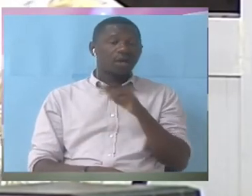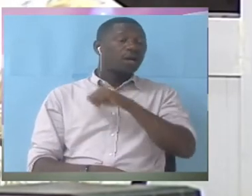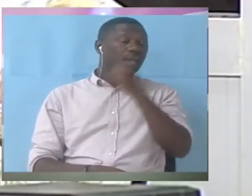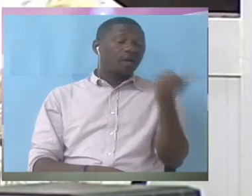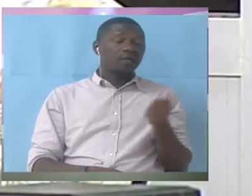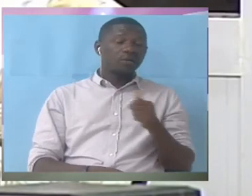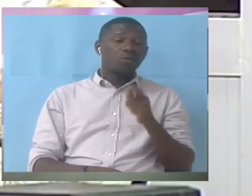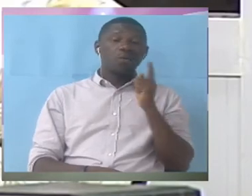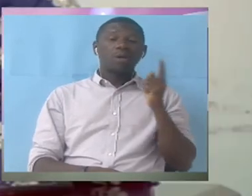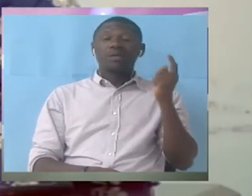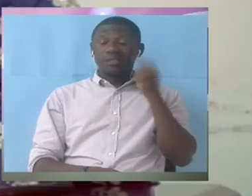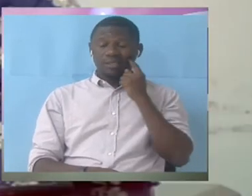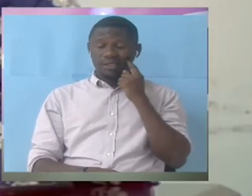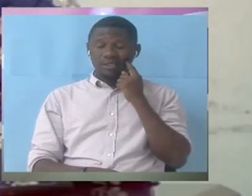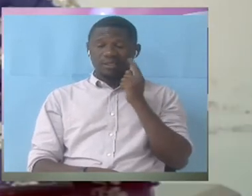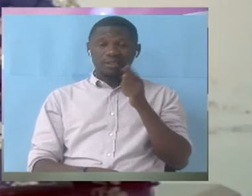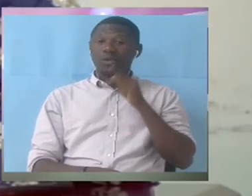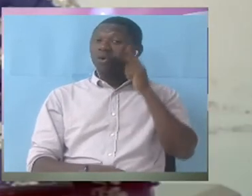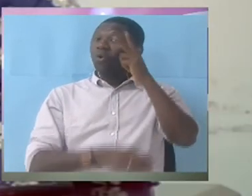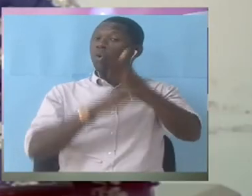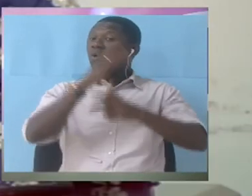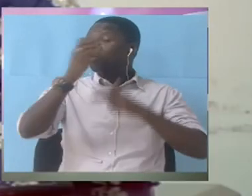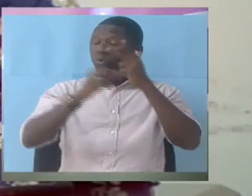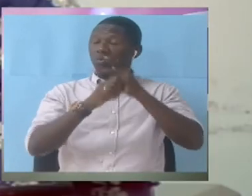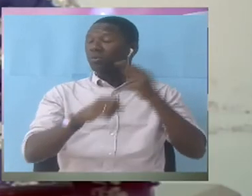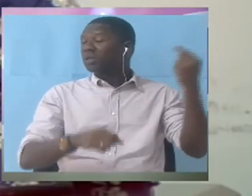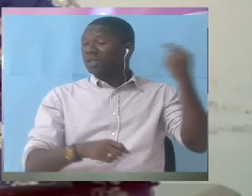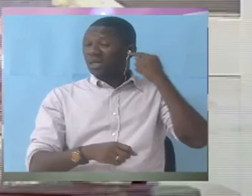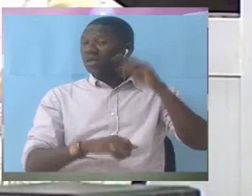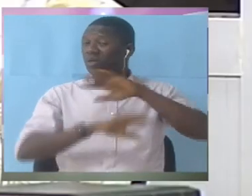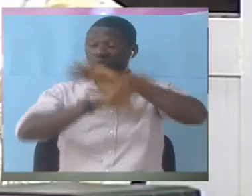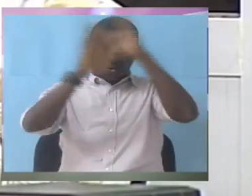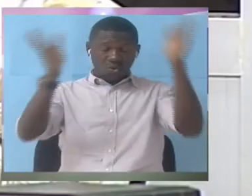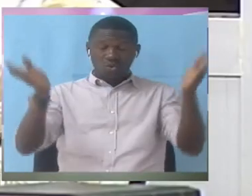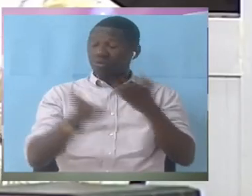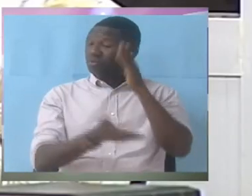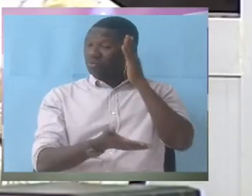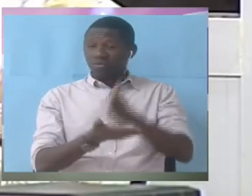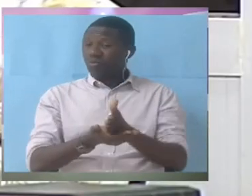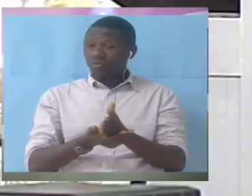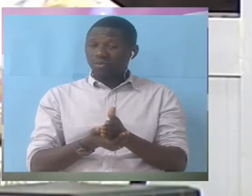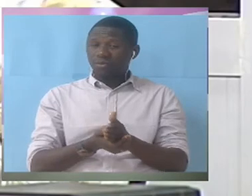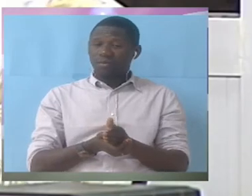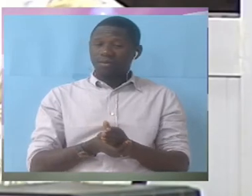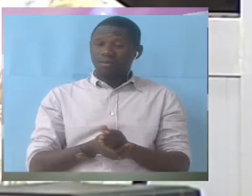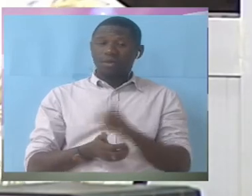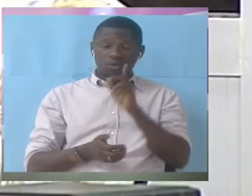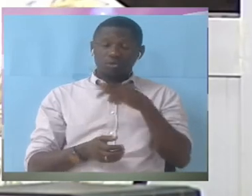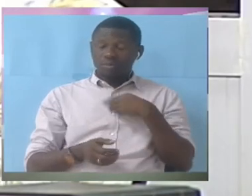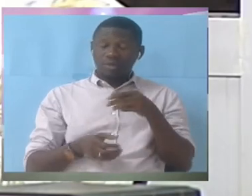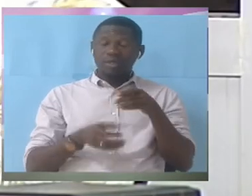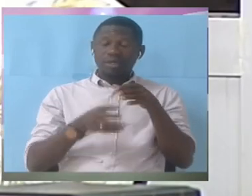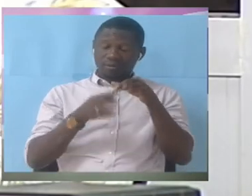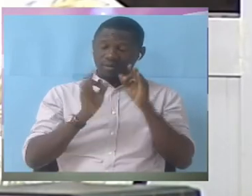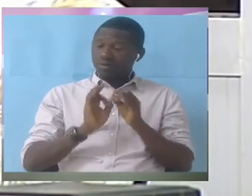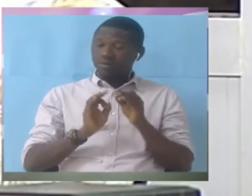whole truth. And you'll be expected to explain.